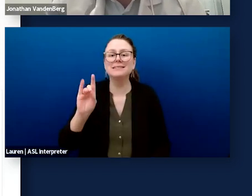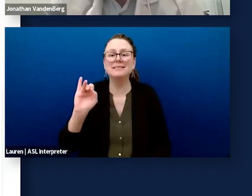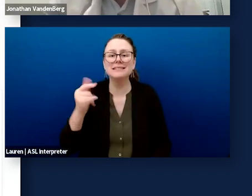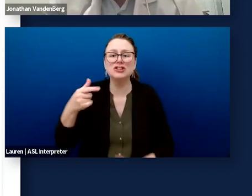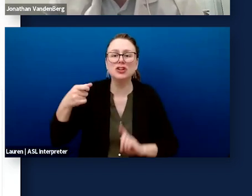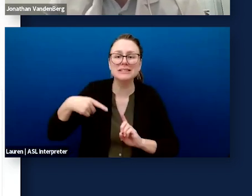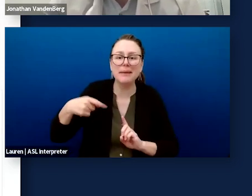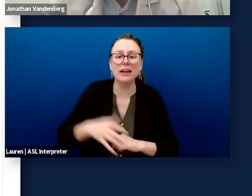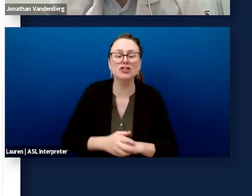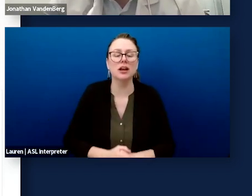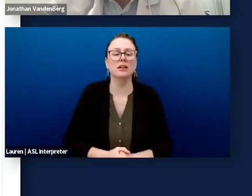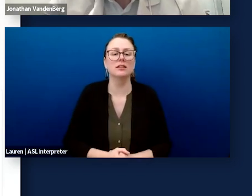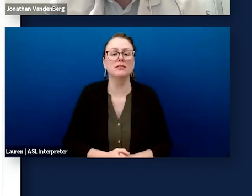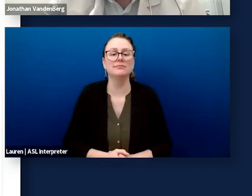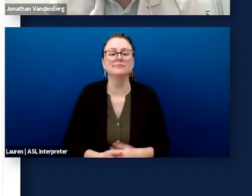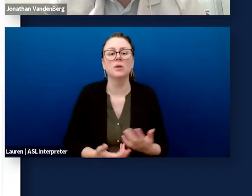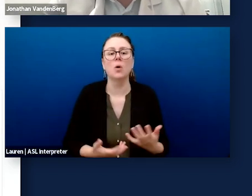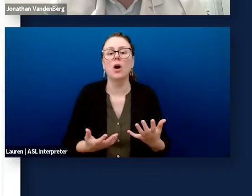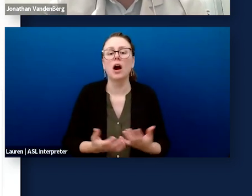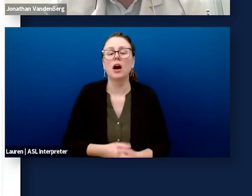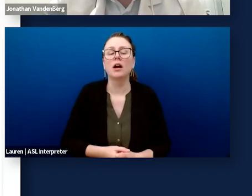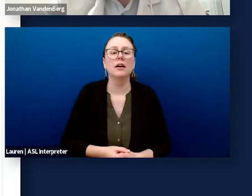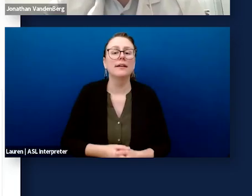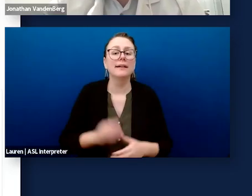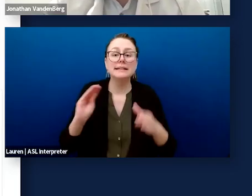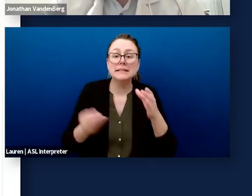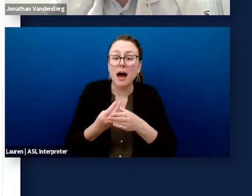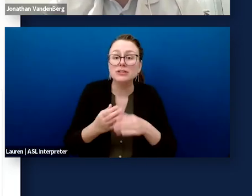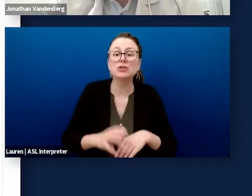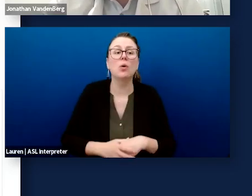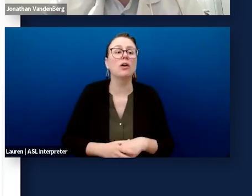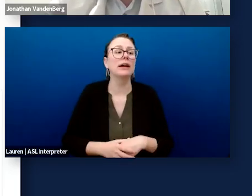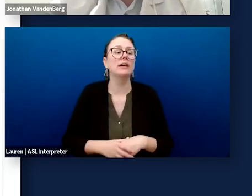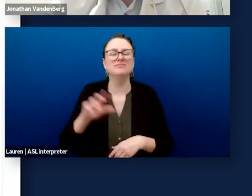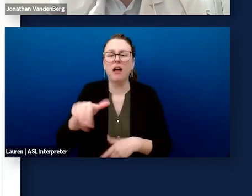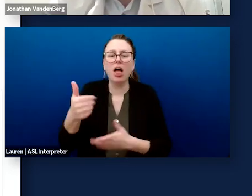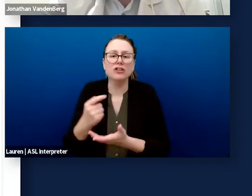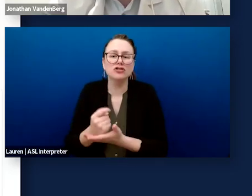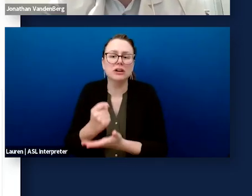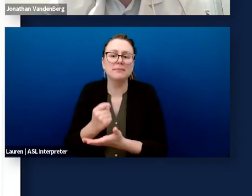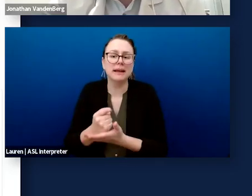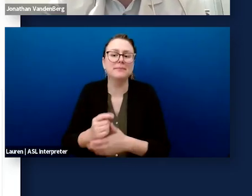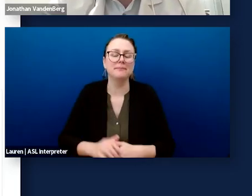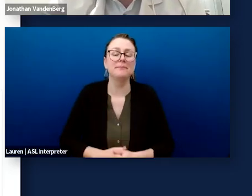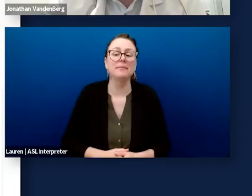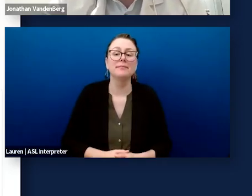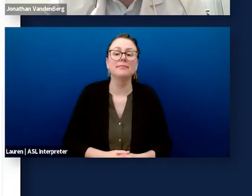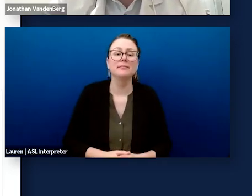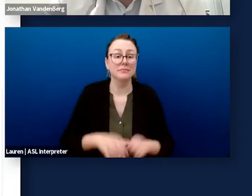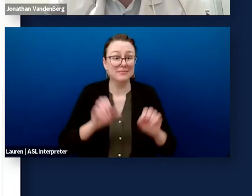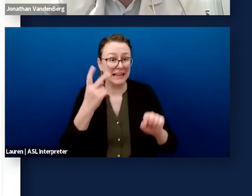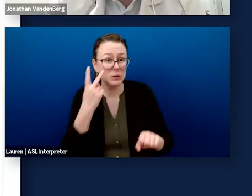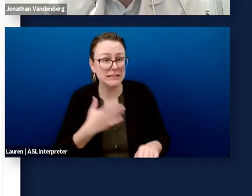stimulation um, or suppositories or other treatments. So if I have, and can you guys see